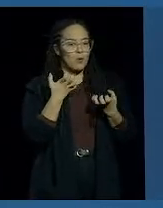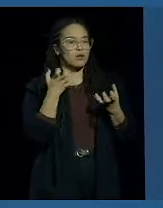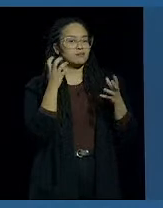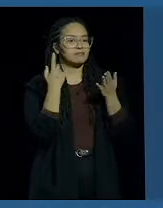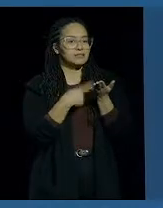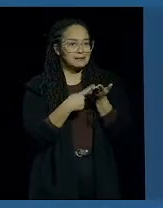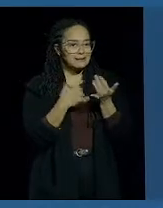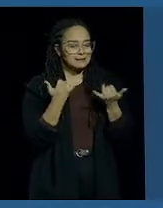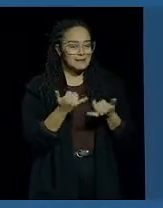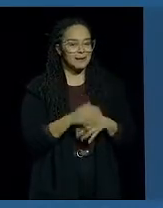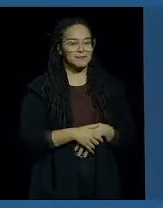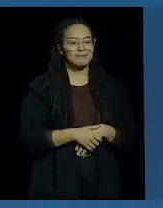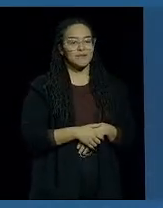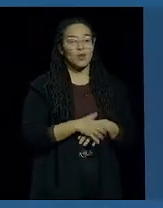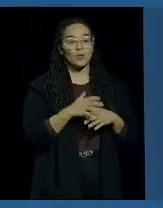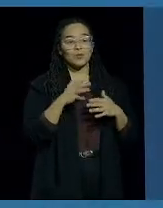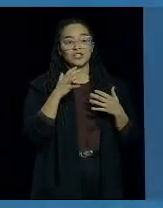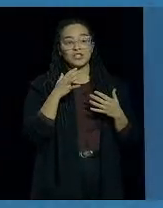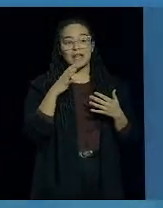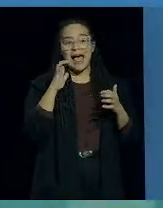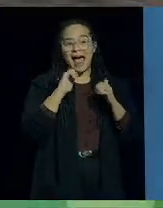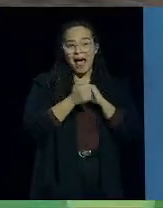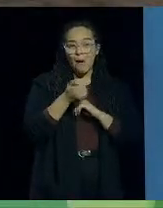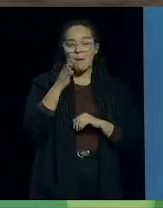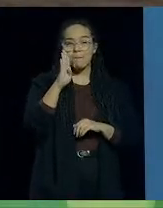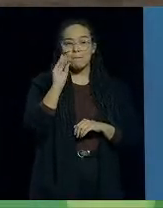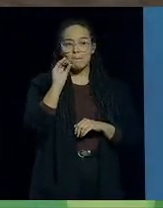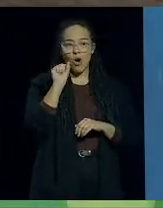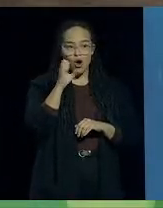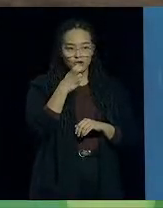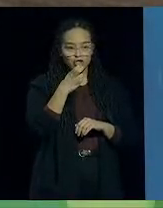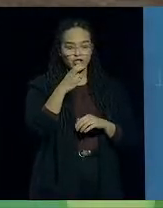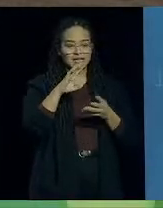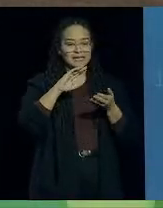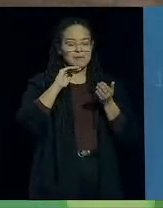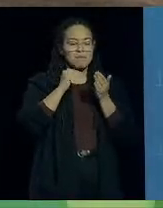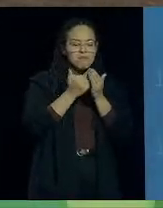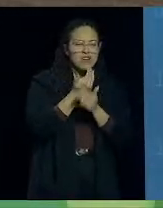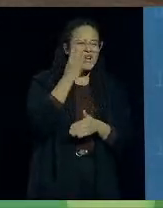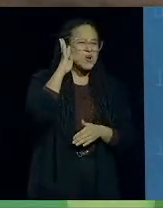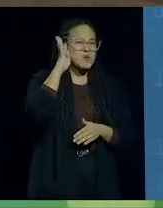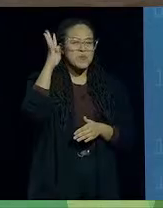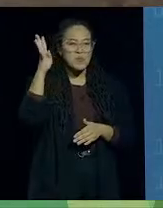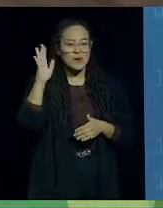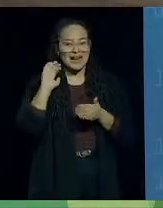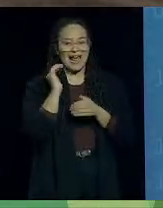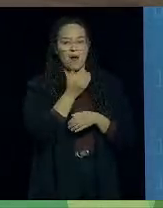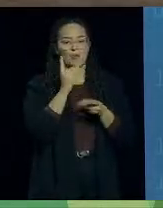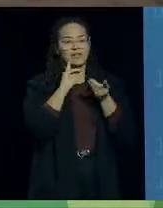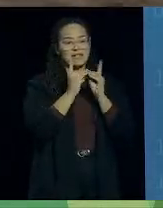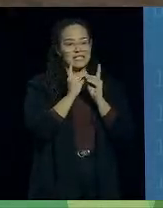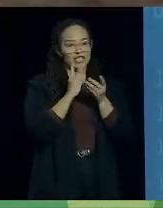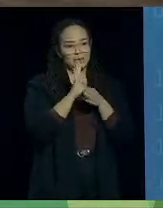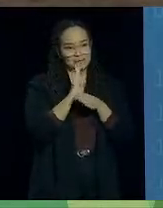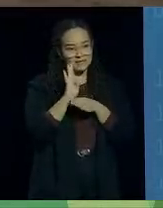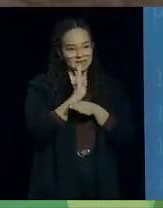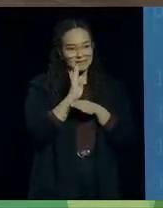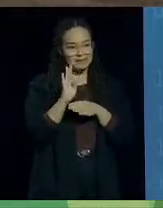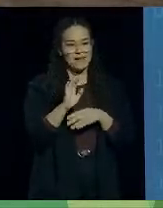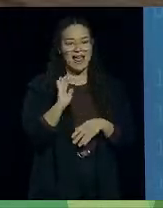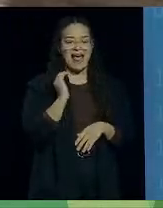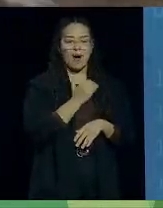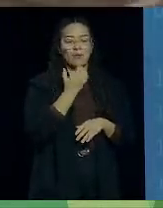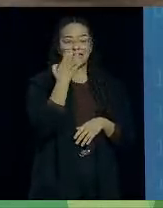about today, which is how Bosch is breaking new ground in our digital business. And